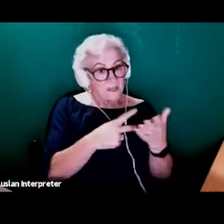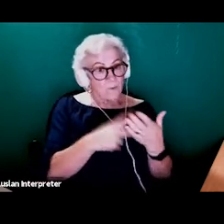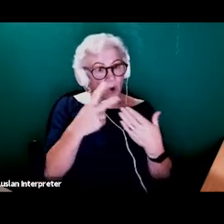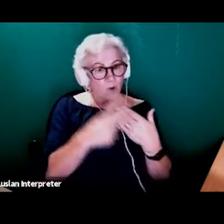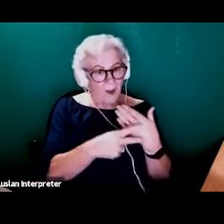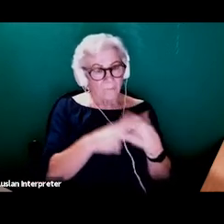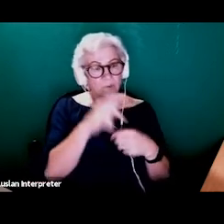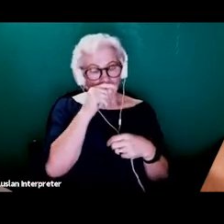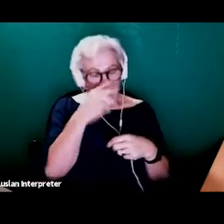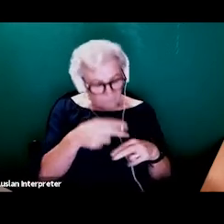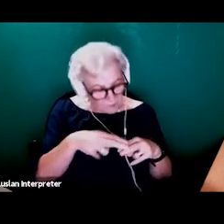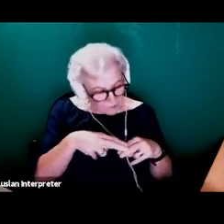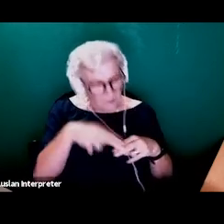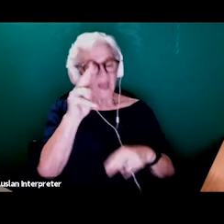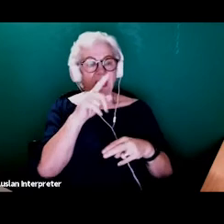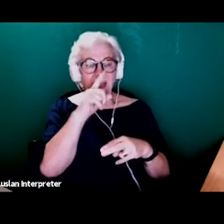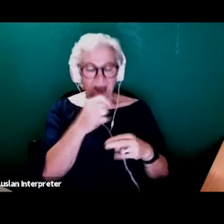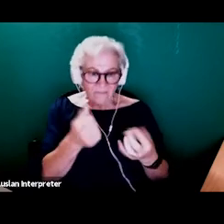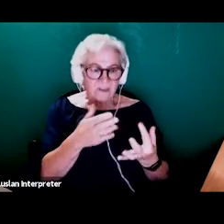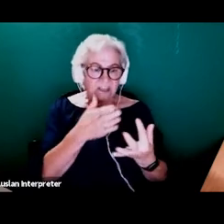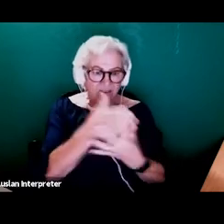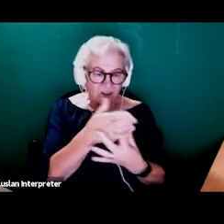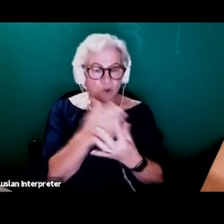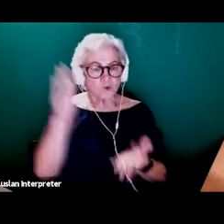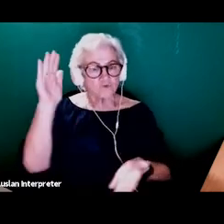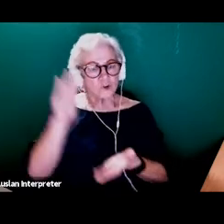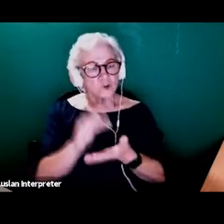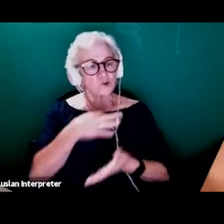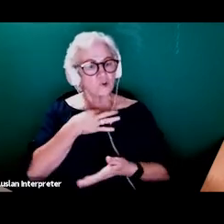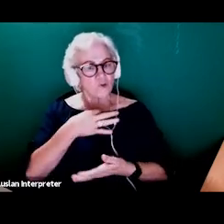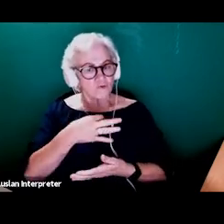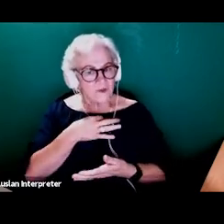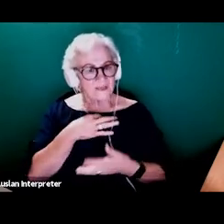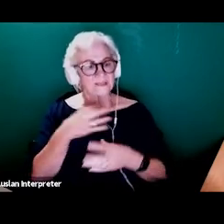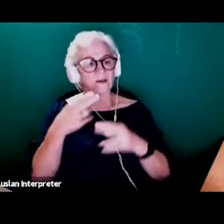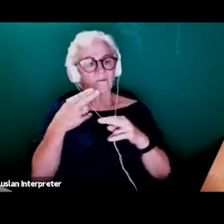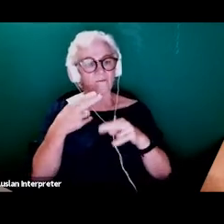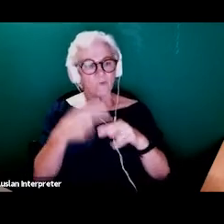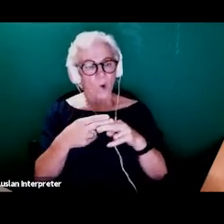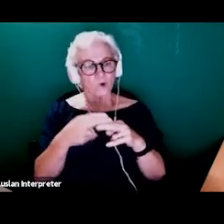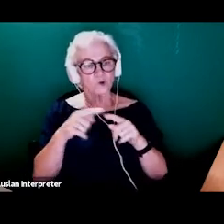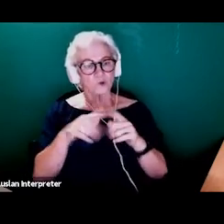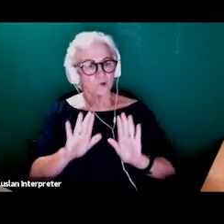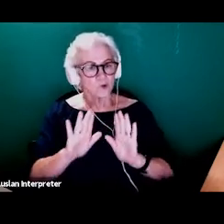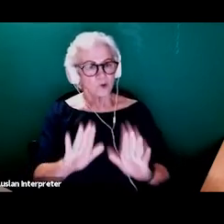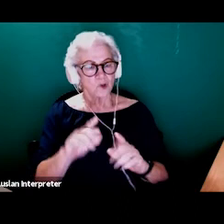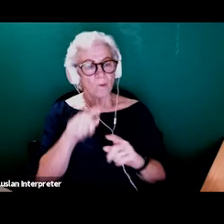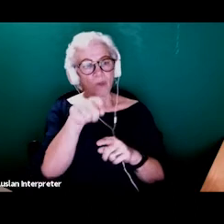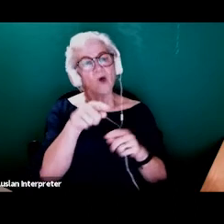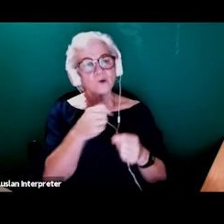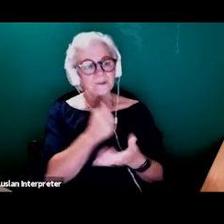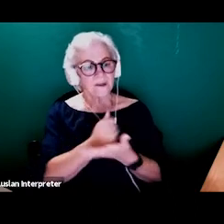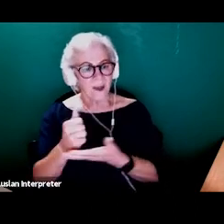increased effectiveness through interventions to reduce risk upon OAT induction and discontinuation, as well as over the first